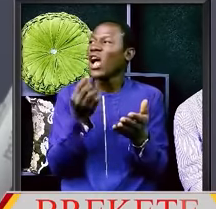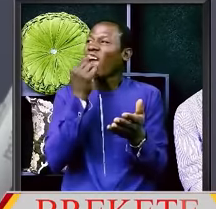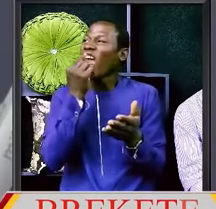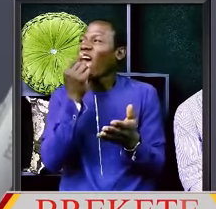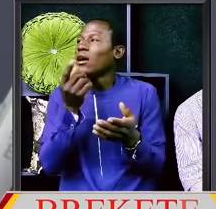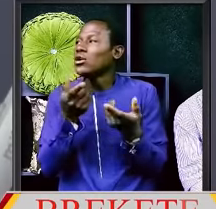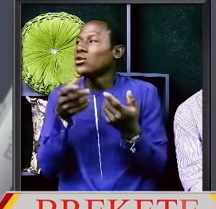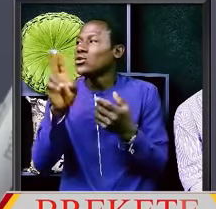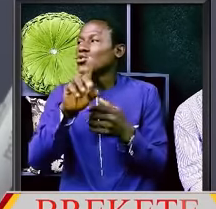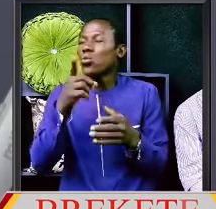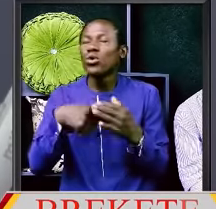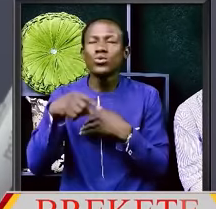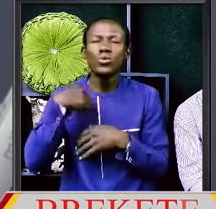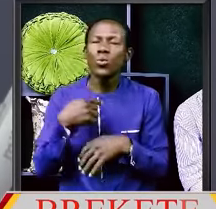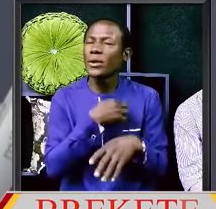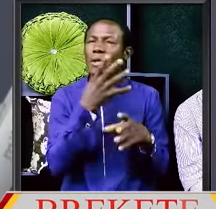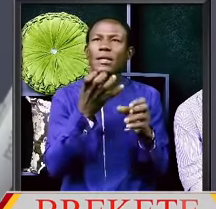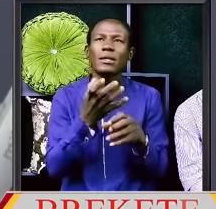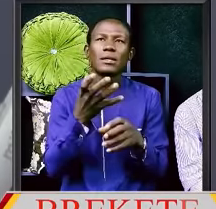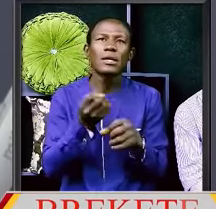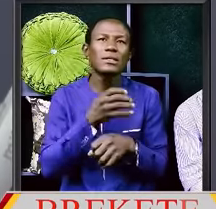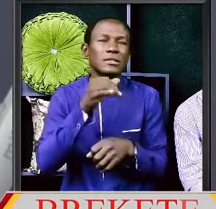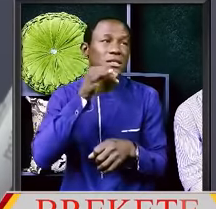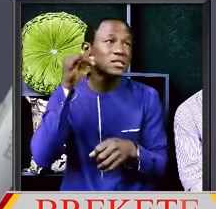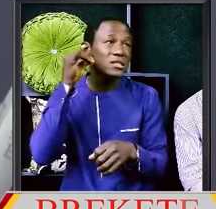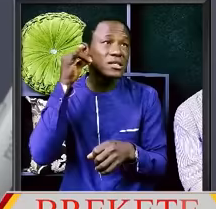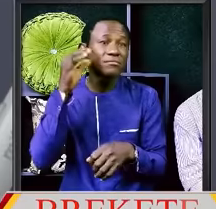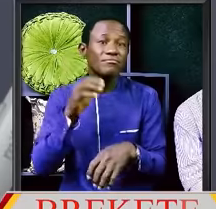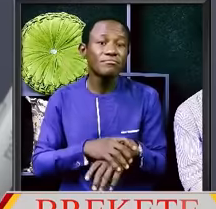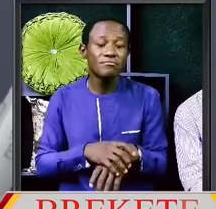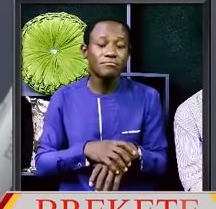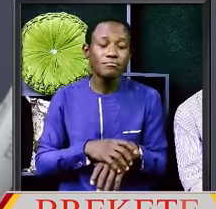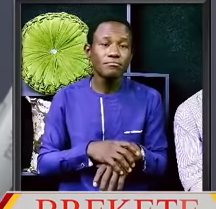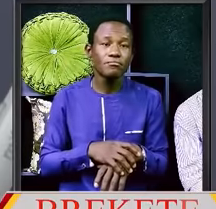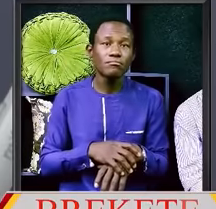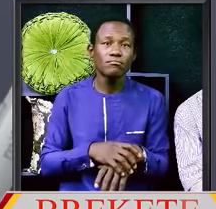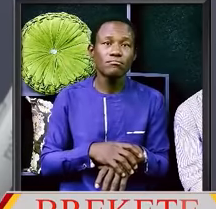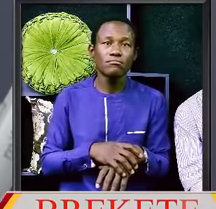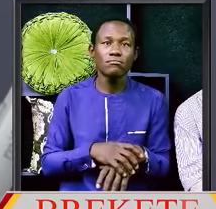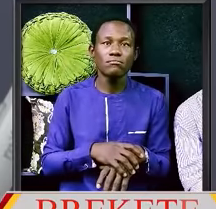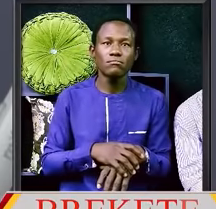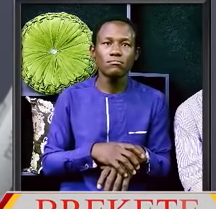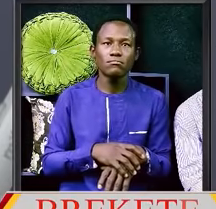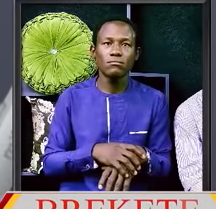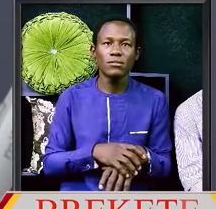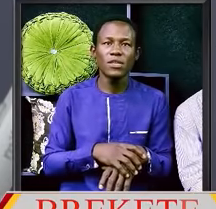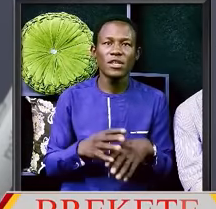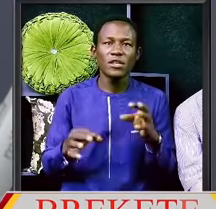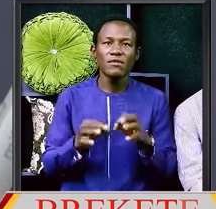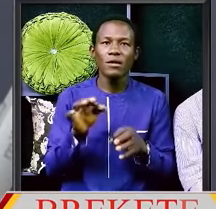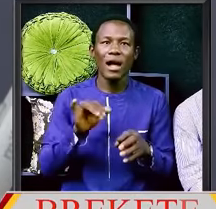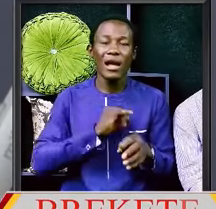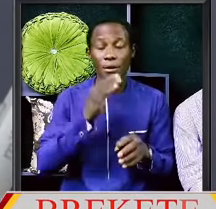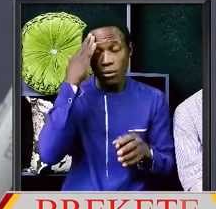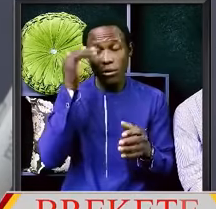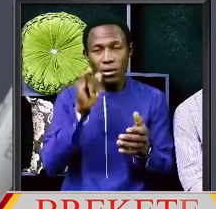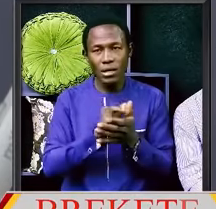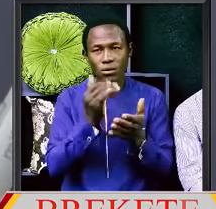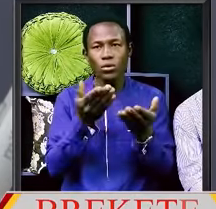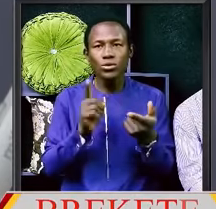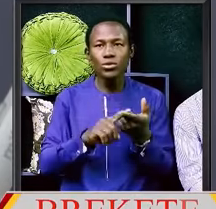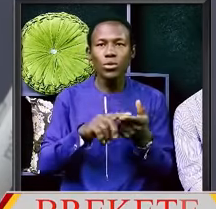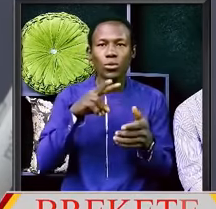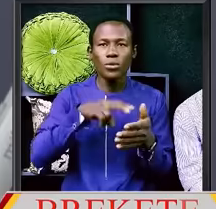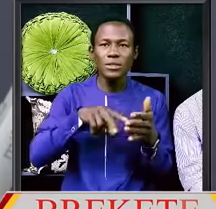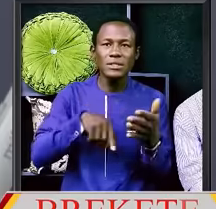one ignore them. If to say I know say you won't read this message. I for not even allow you read the message. But Adia, make when I